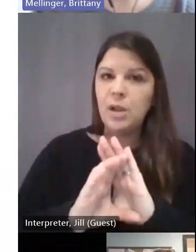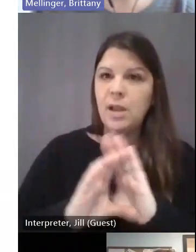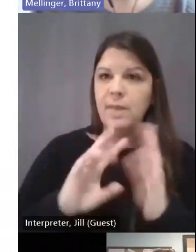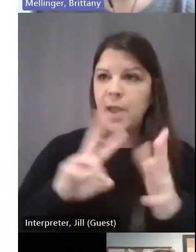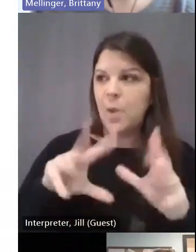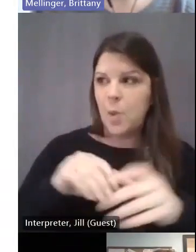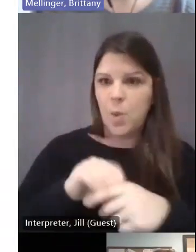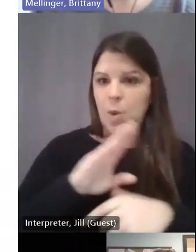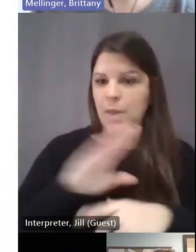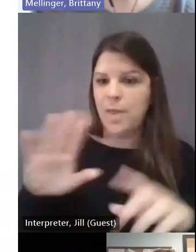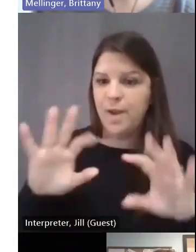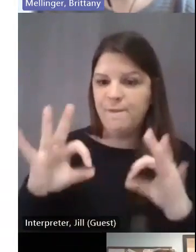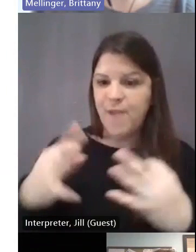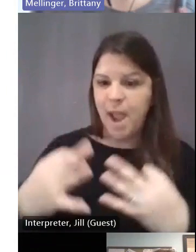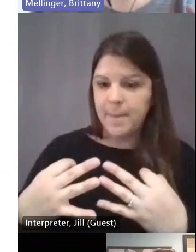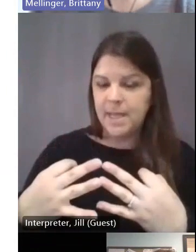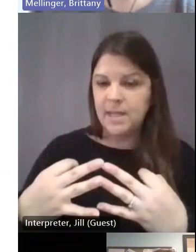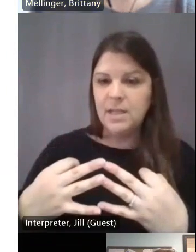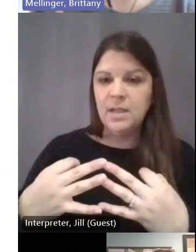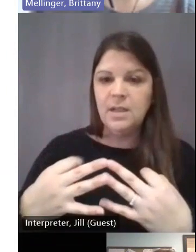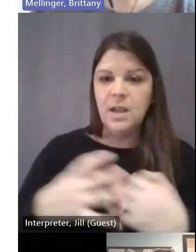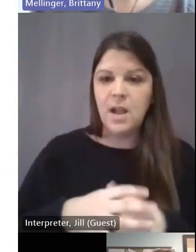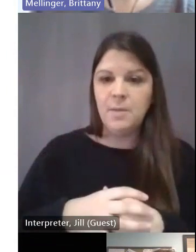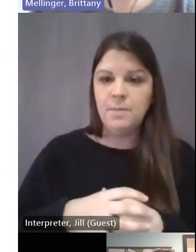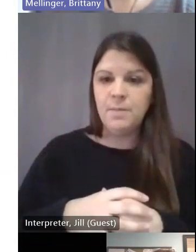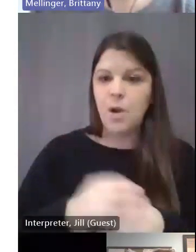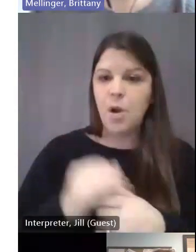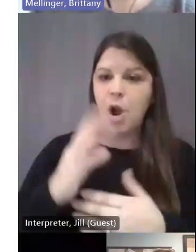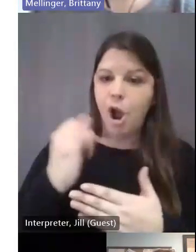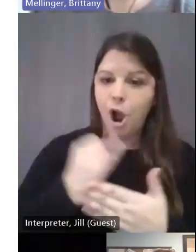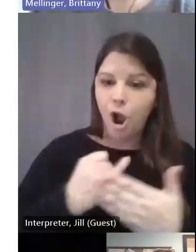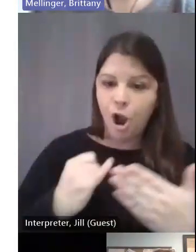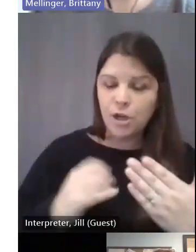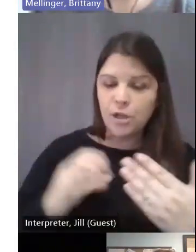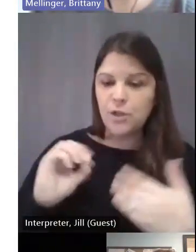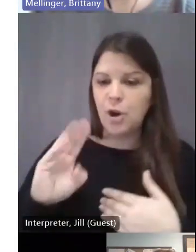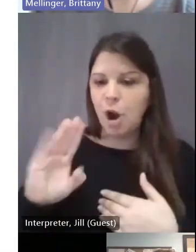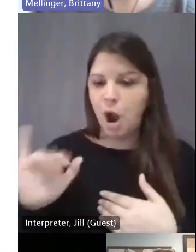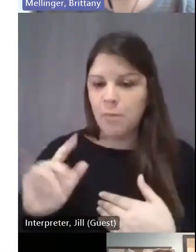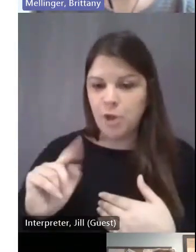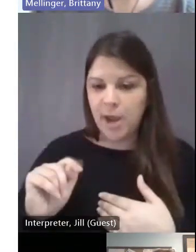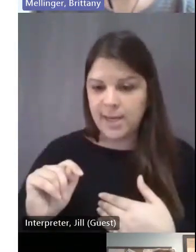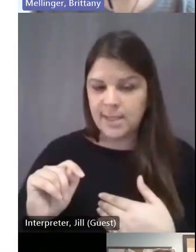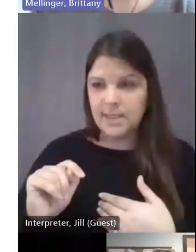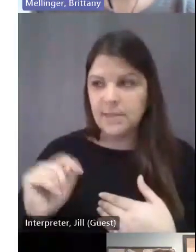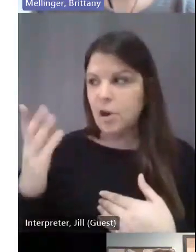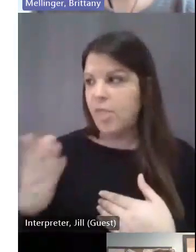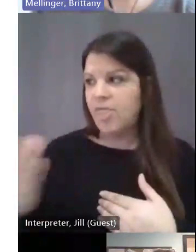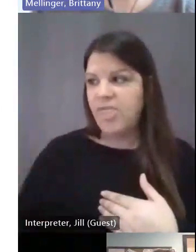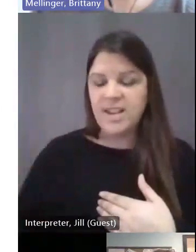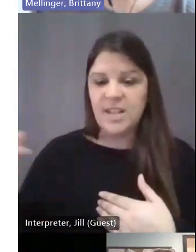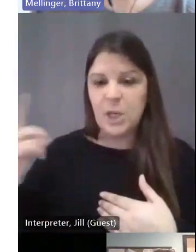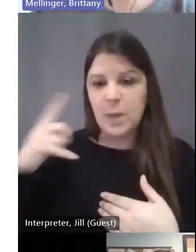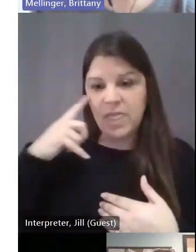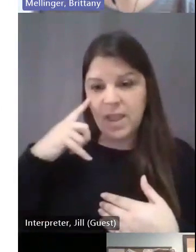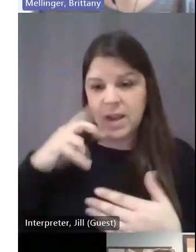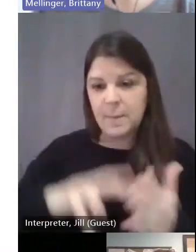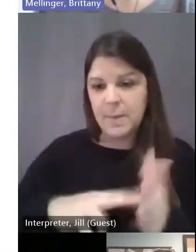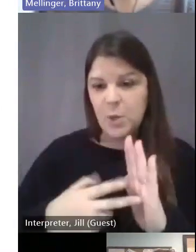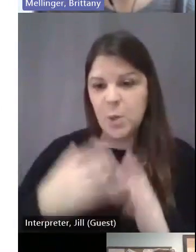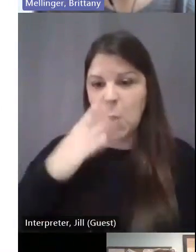family on there, taking out any kind of art or objects in their home that might indicate their